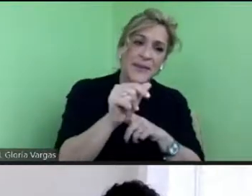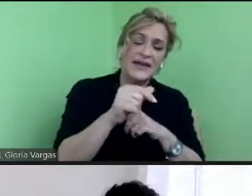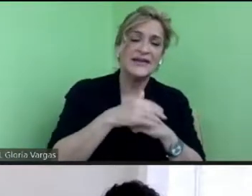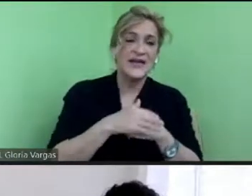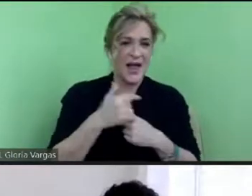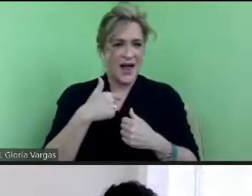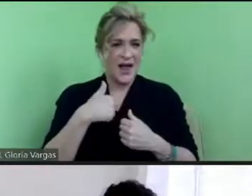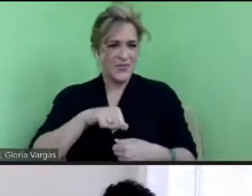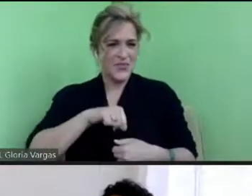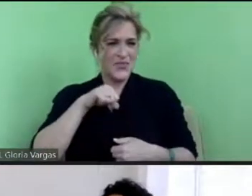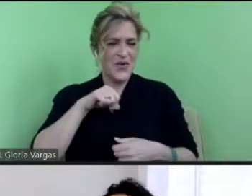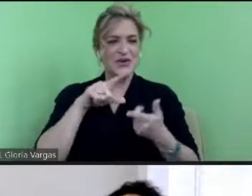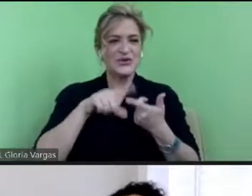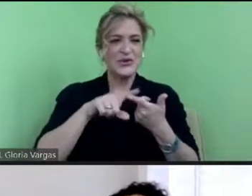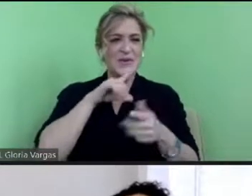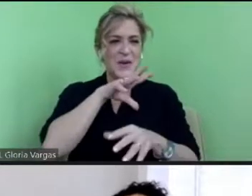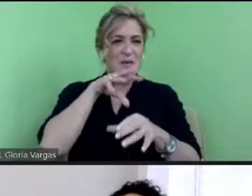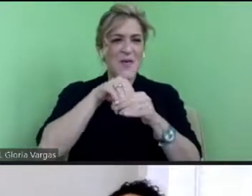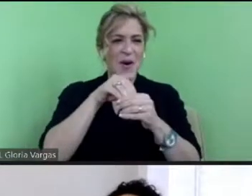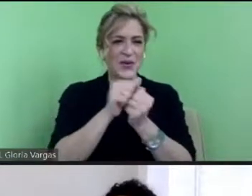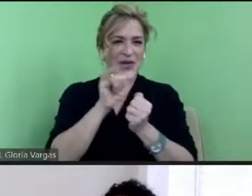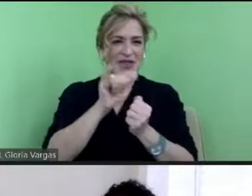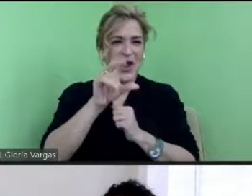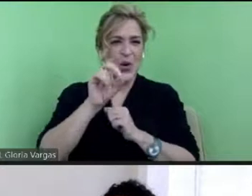organization that's contributing to these goals in a meaningful way.